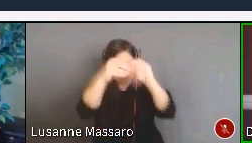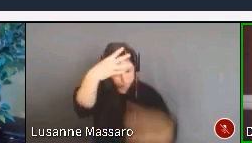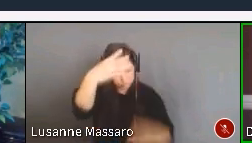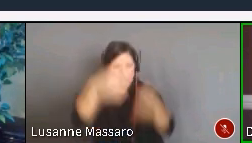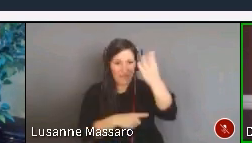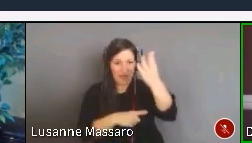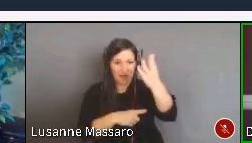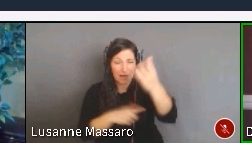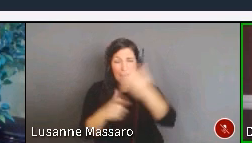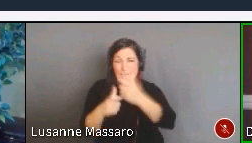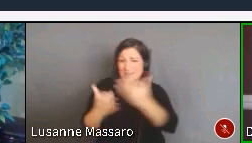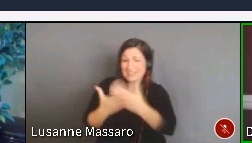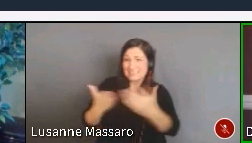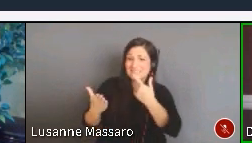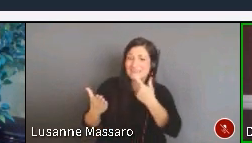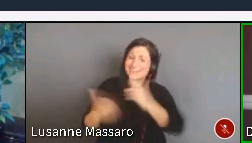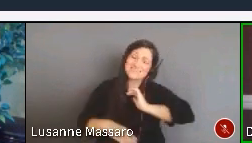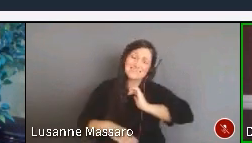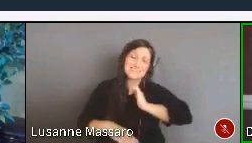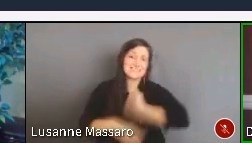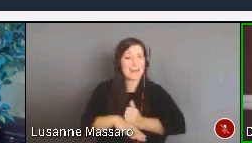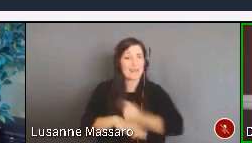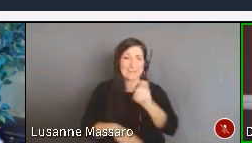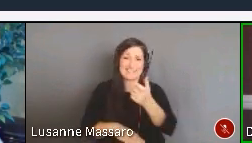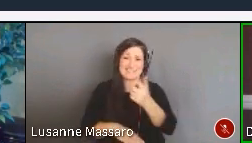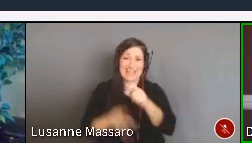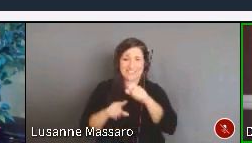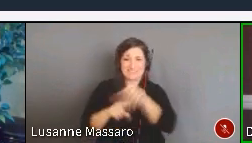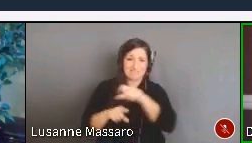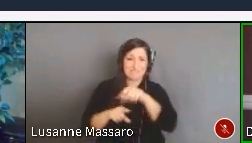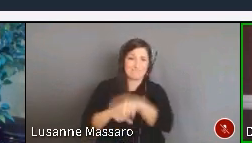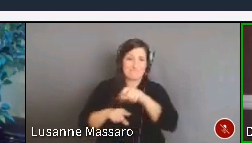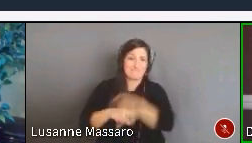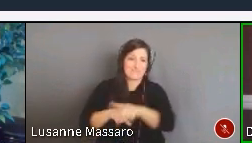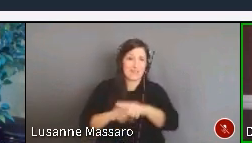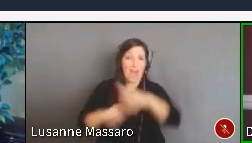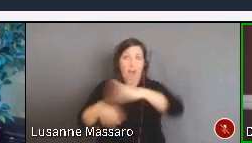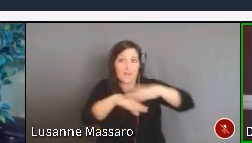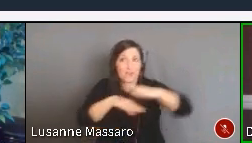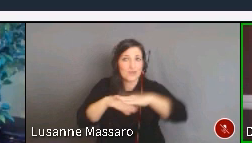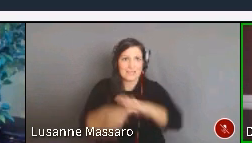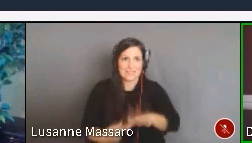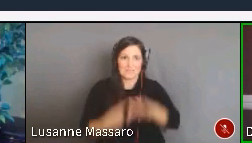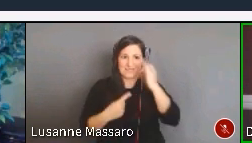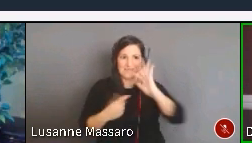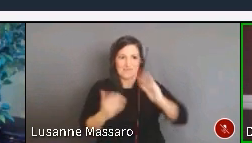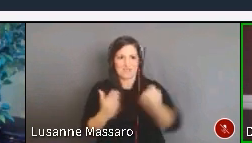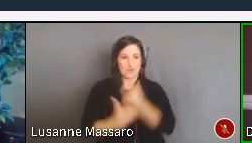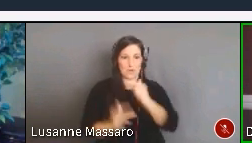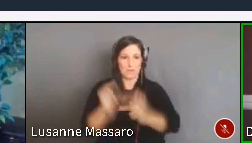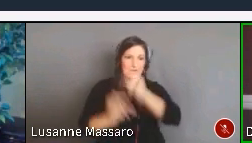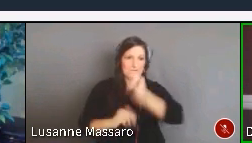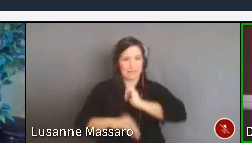tip, sign up for the text alerts. We definitely use those, especially when we have a new building coming to the area. Again, as we said, Amazon